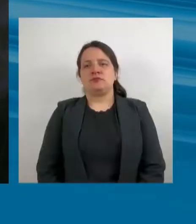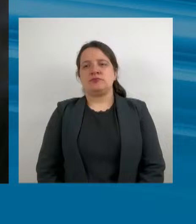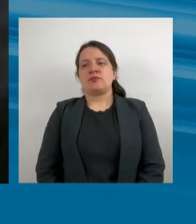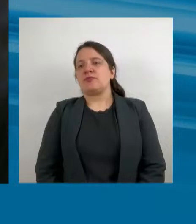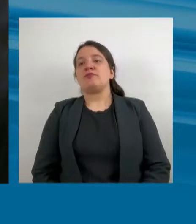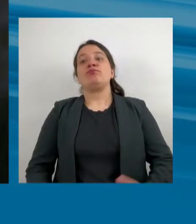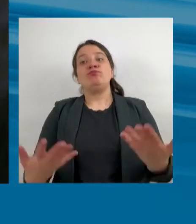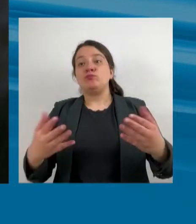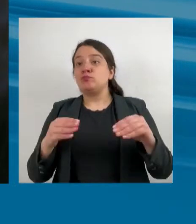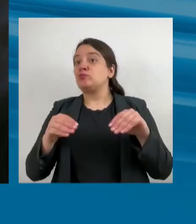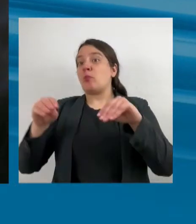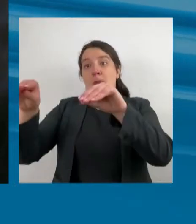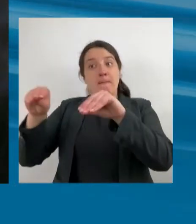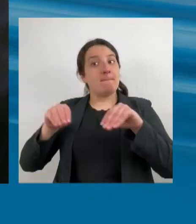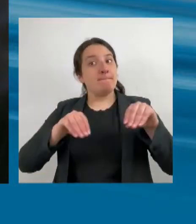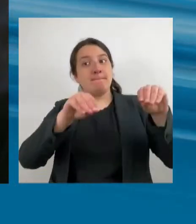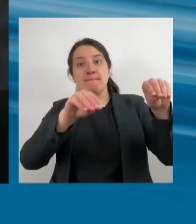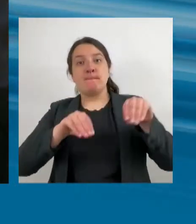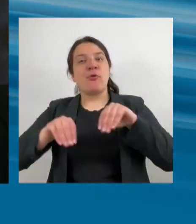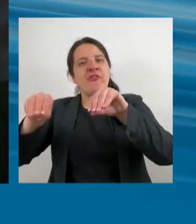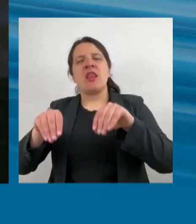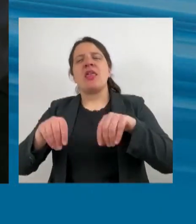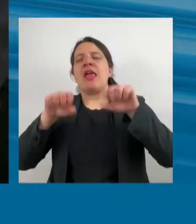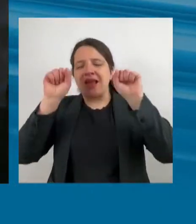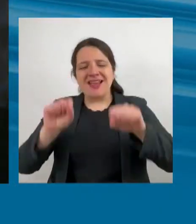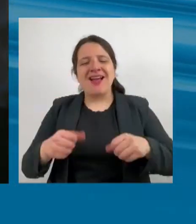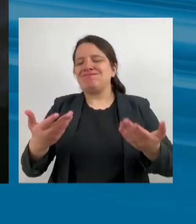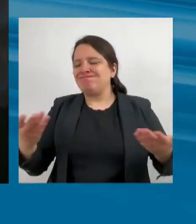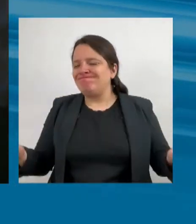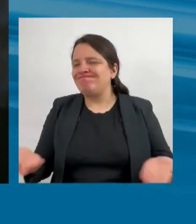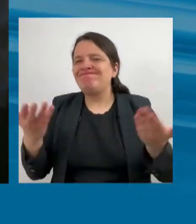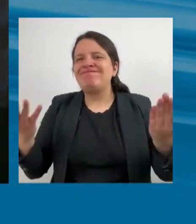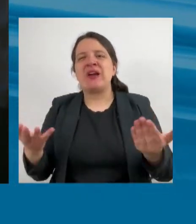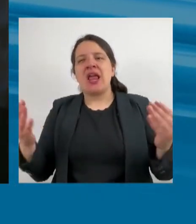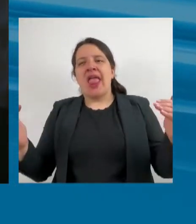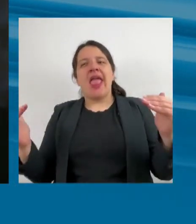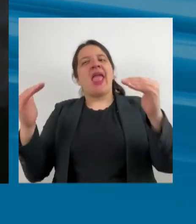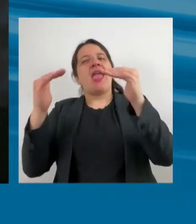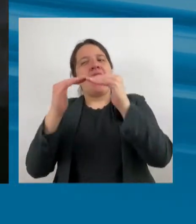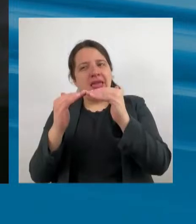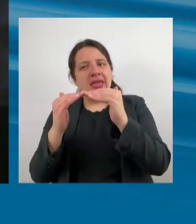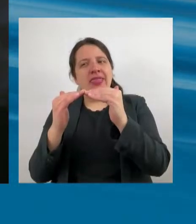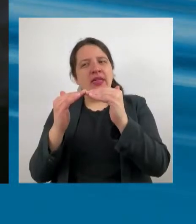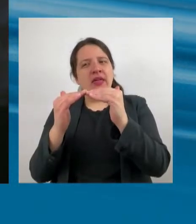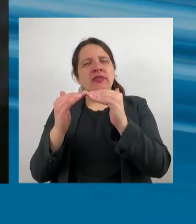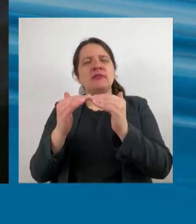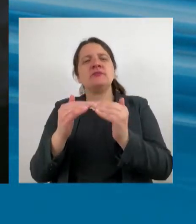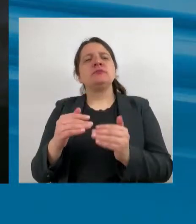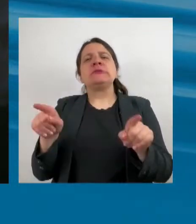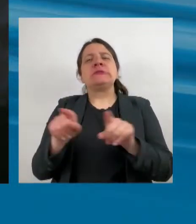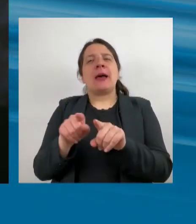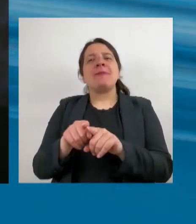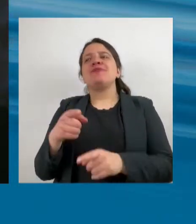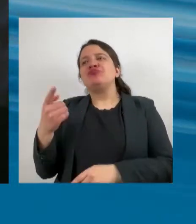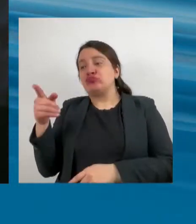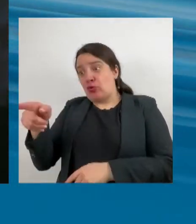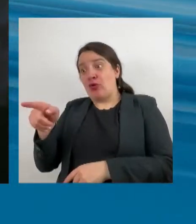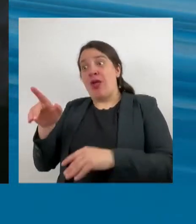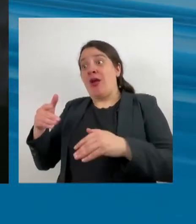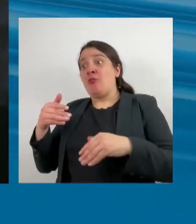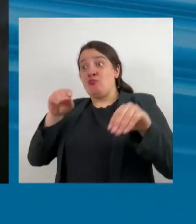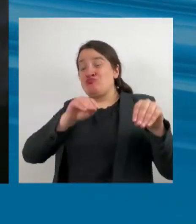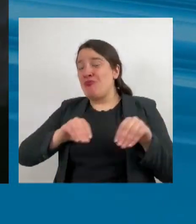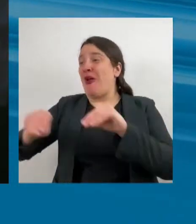of decreasing changes, because it promotes efficiency and